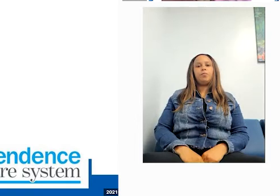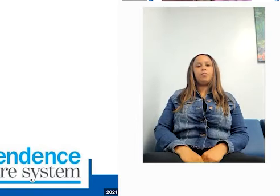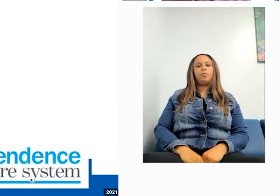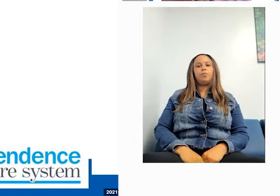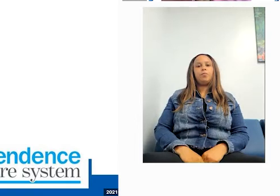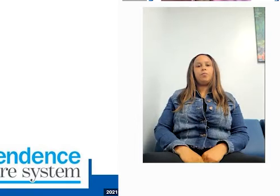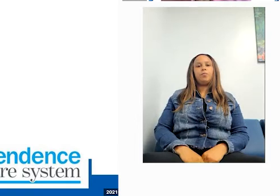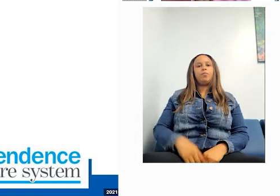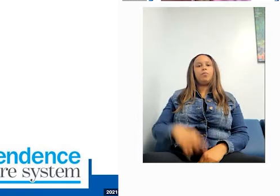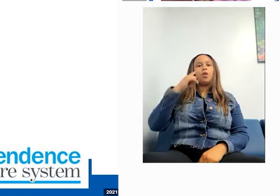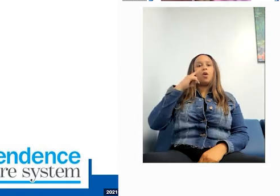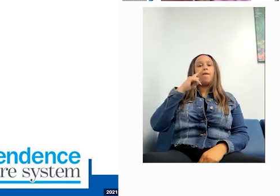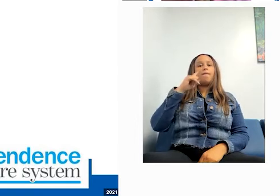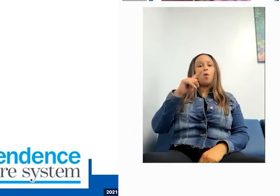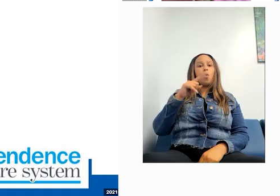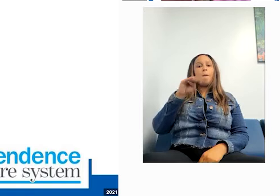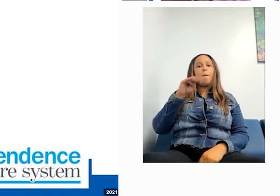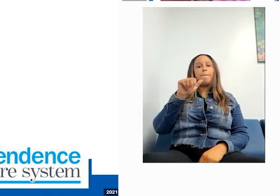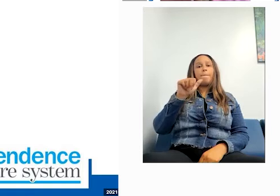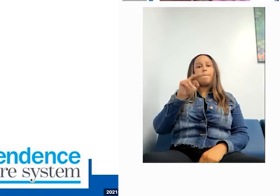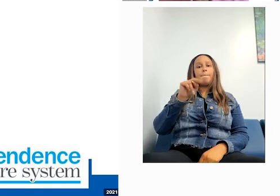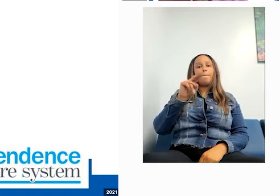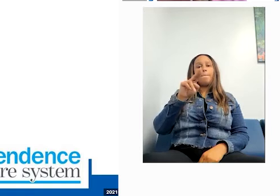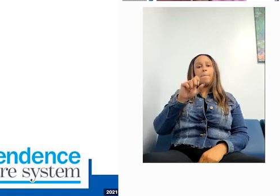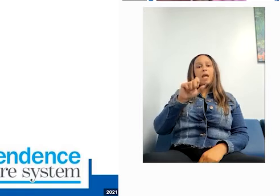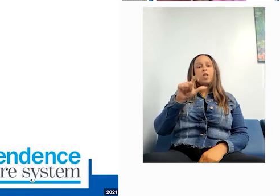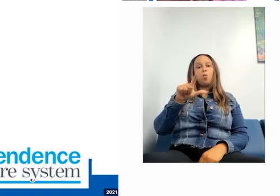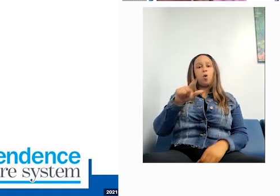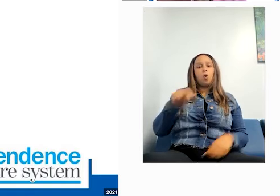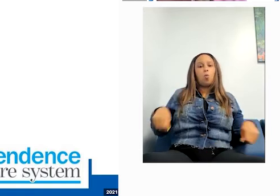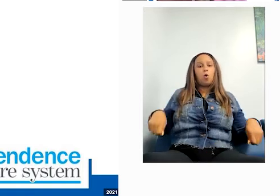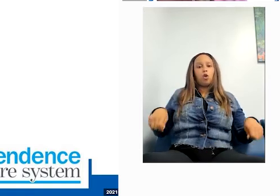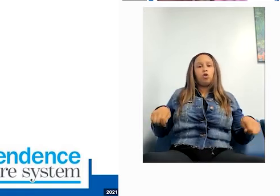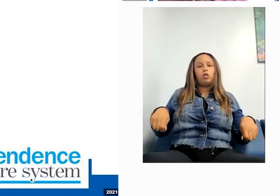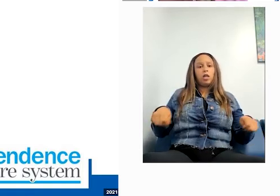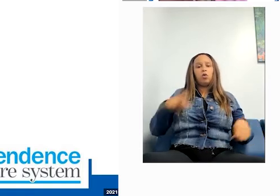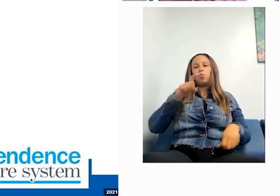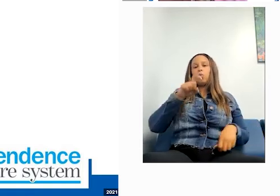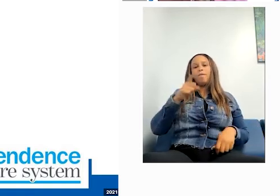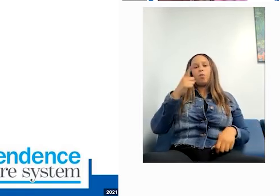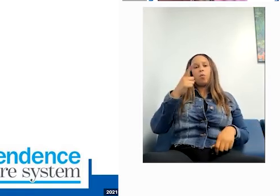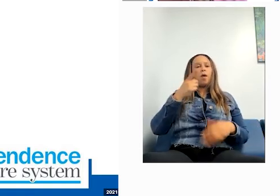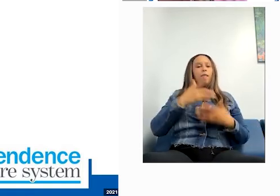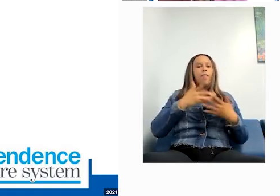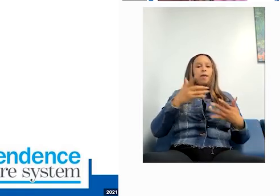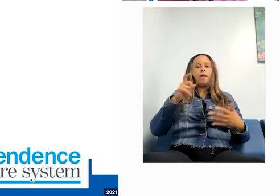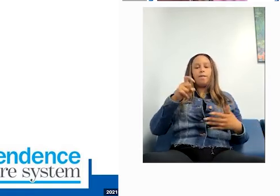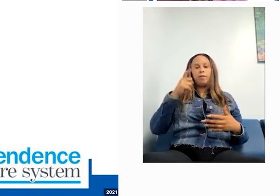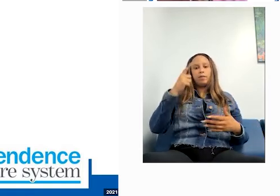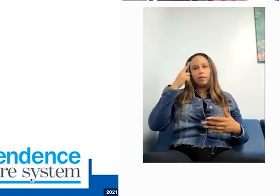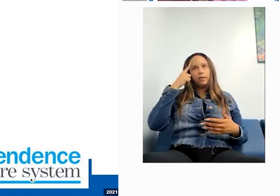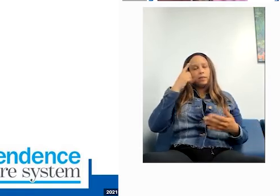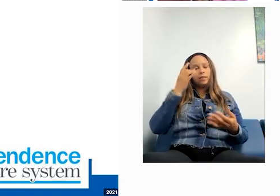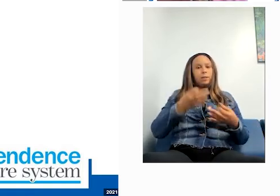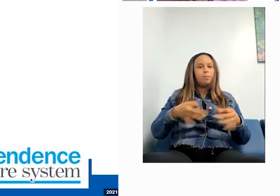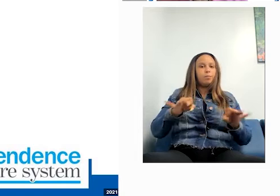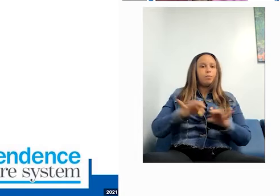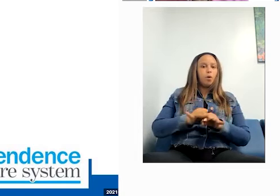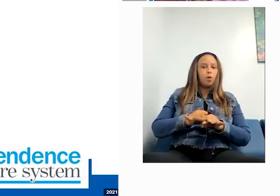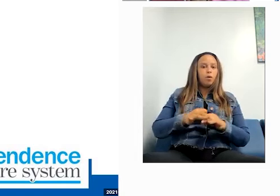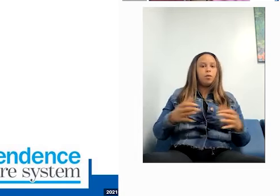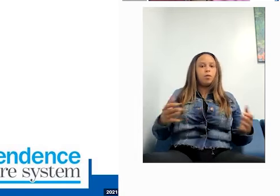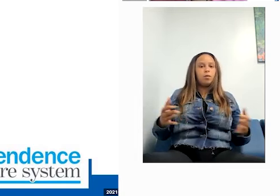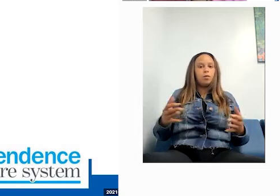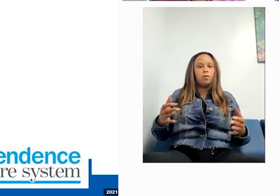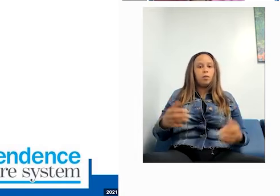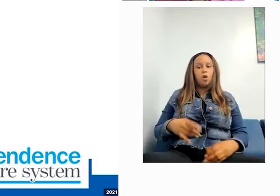For manual wheelchair riders, one of the most important things is to think about preserving your upper extremities. And as a